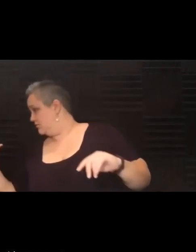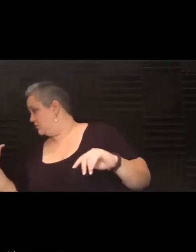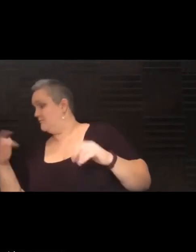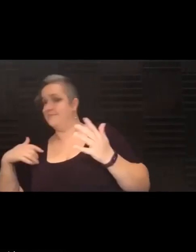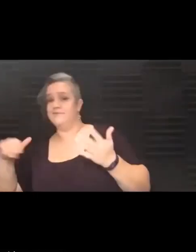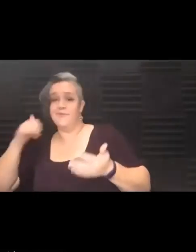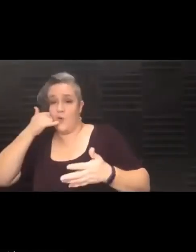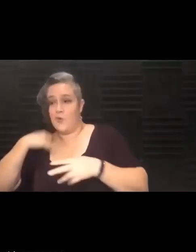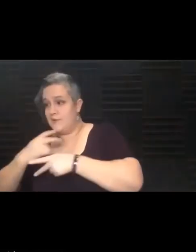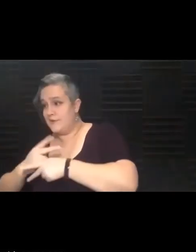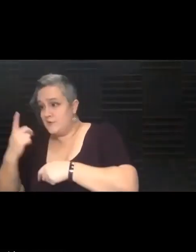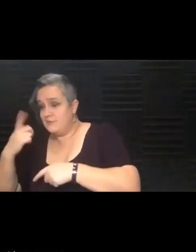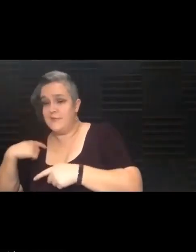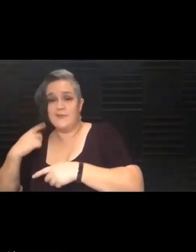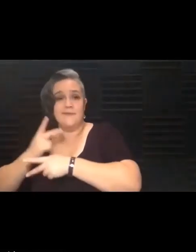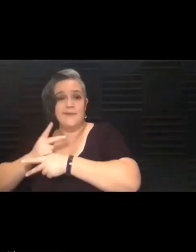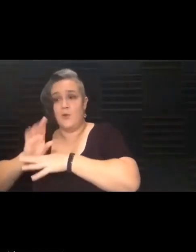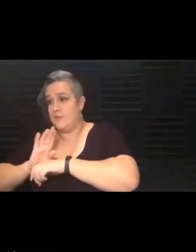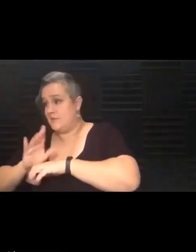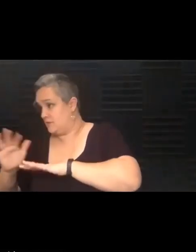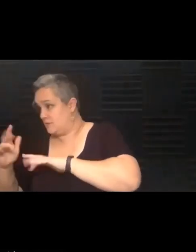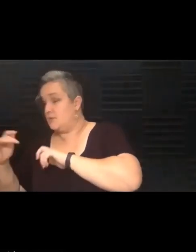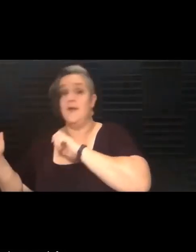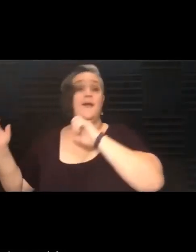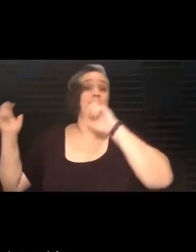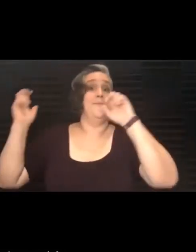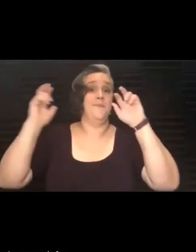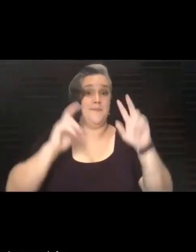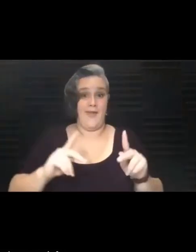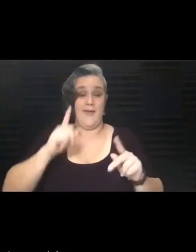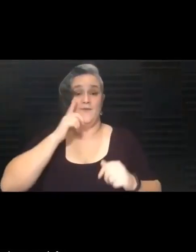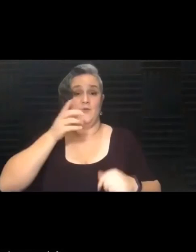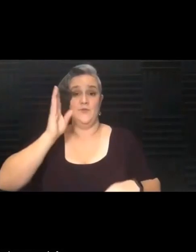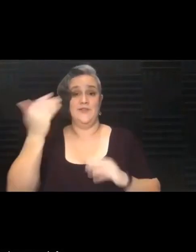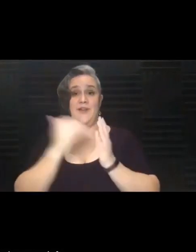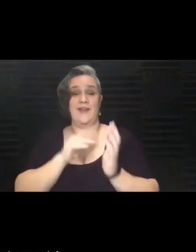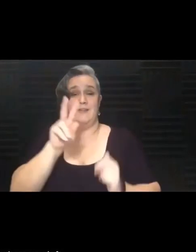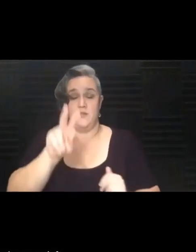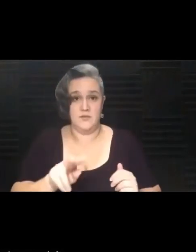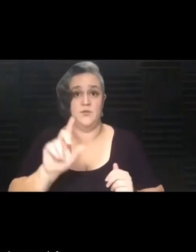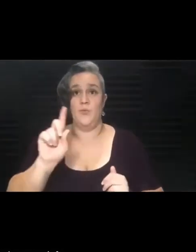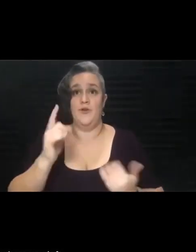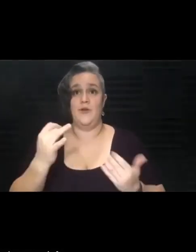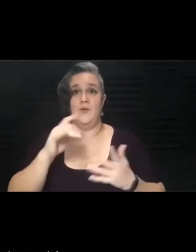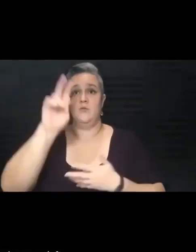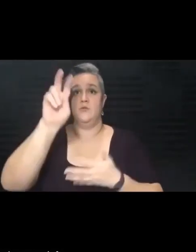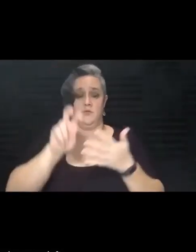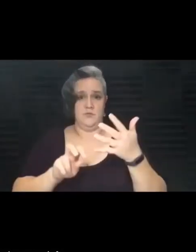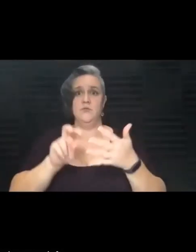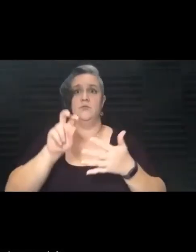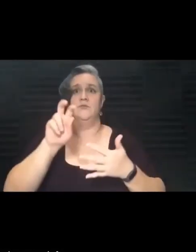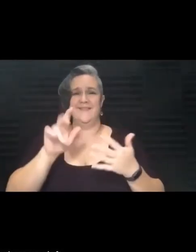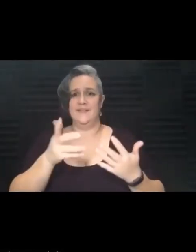to deal with some sort of business, and then I try to come back to your presentation and find where you left off, if all